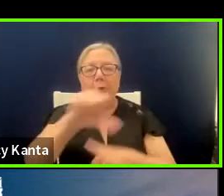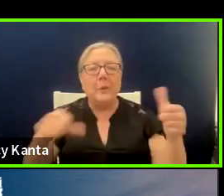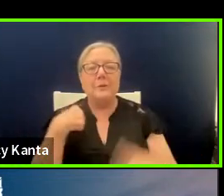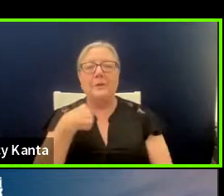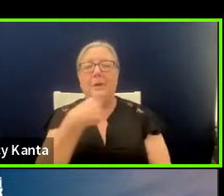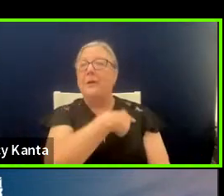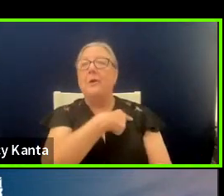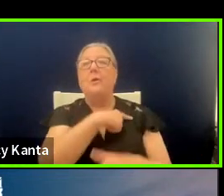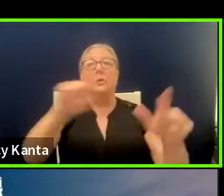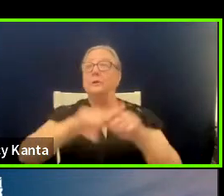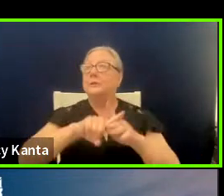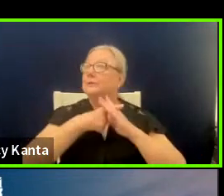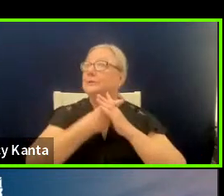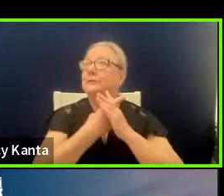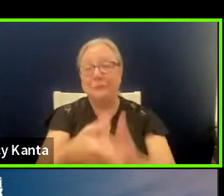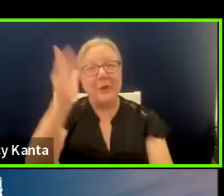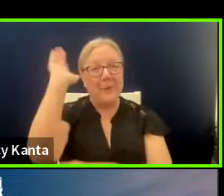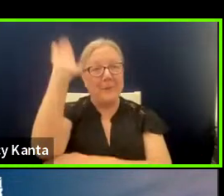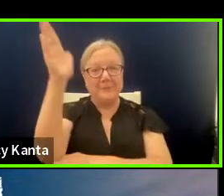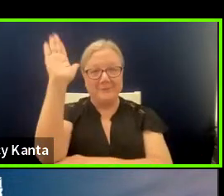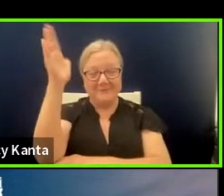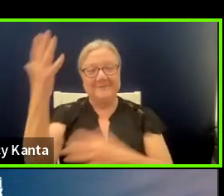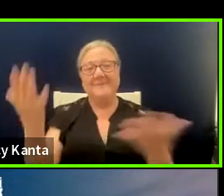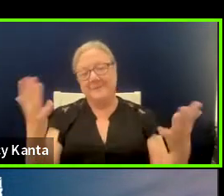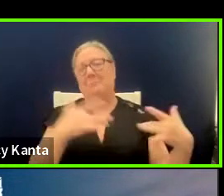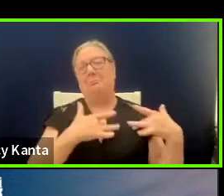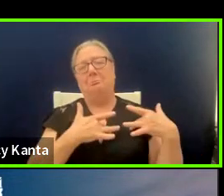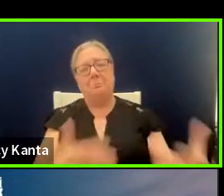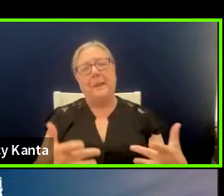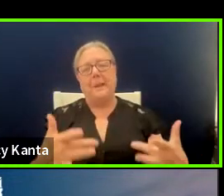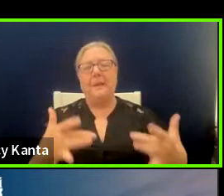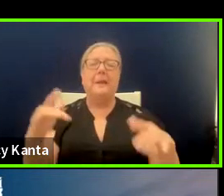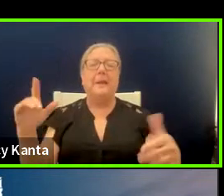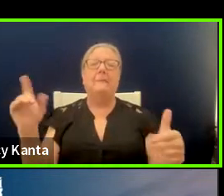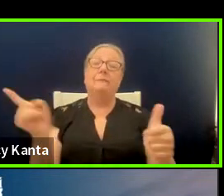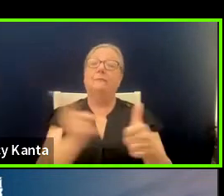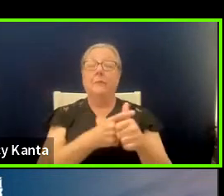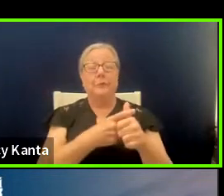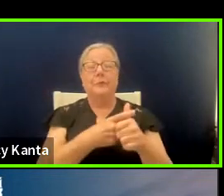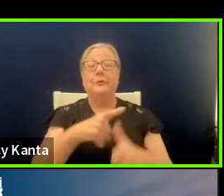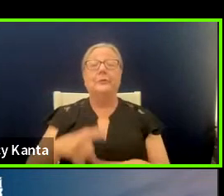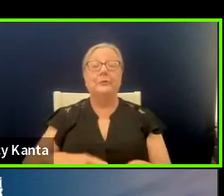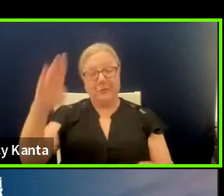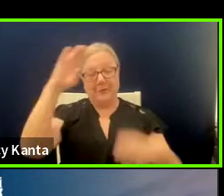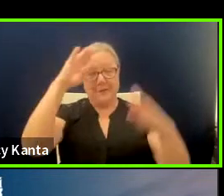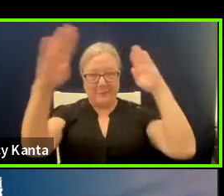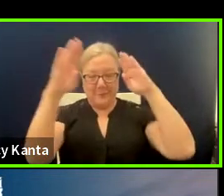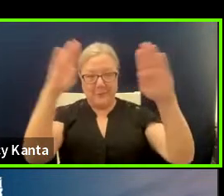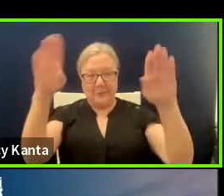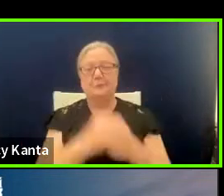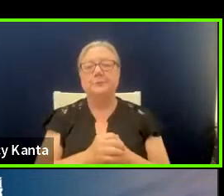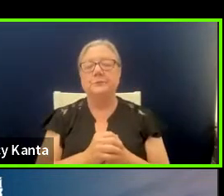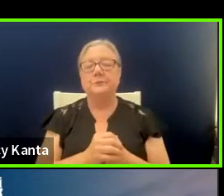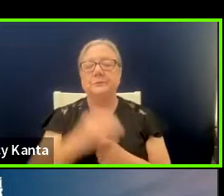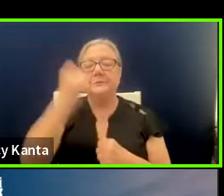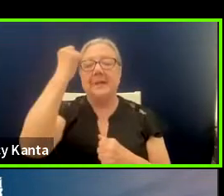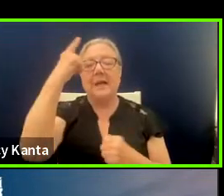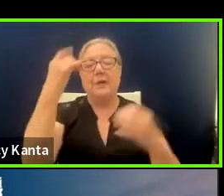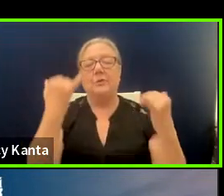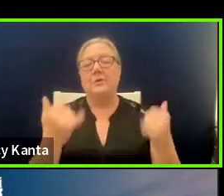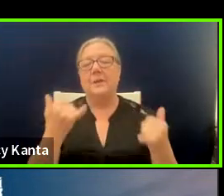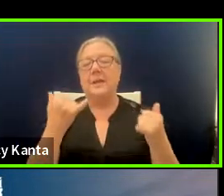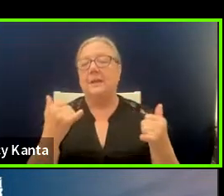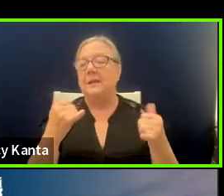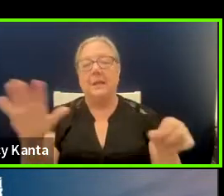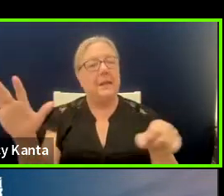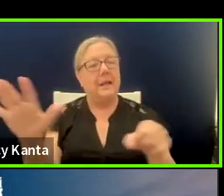usually say hello. So if we could, if everyone, I understand today is a